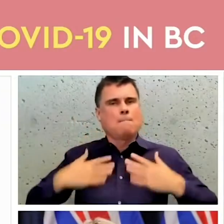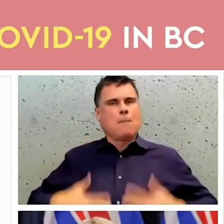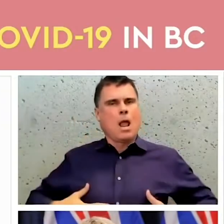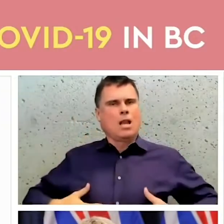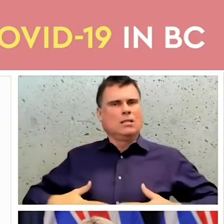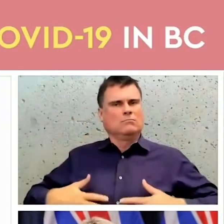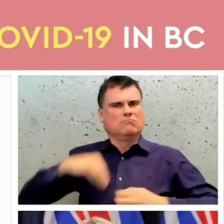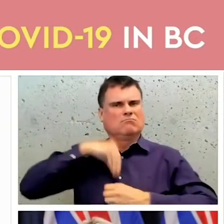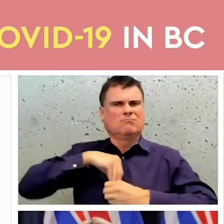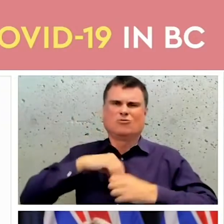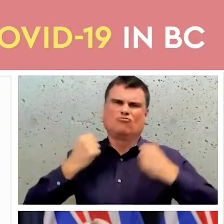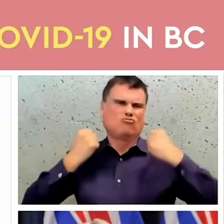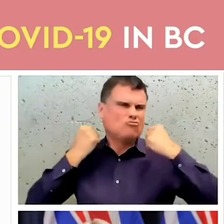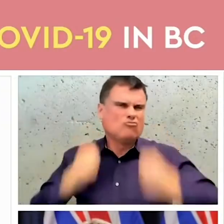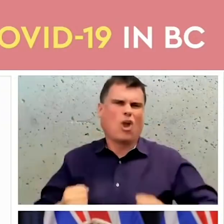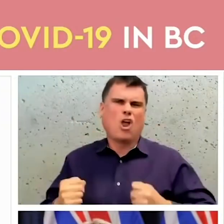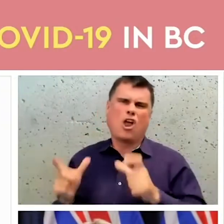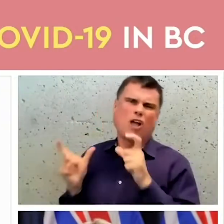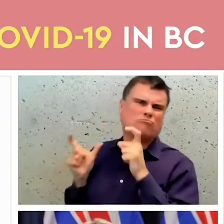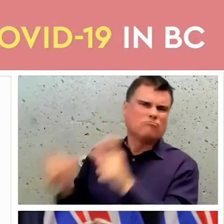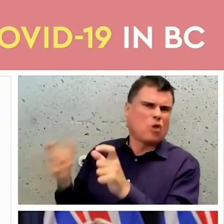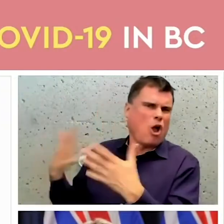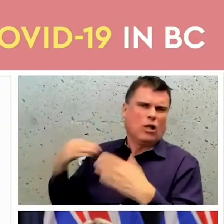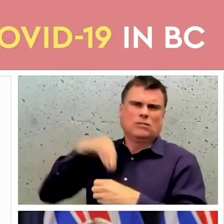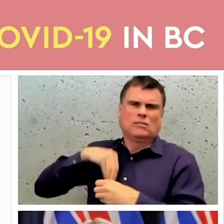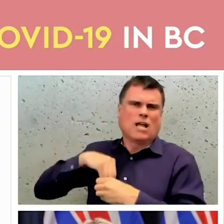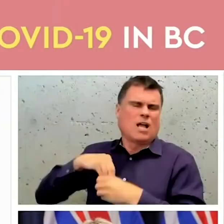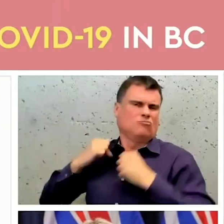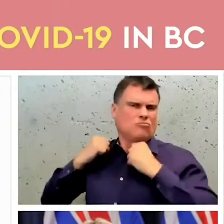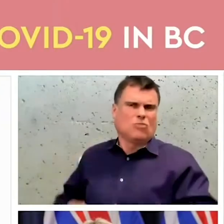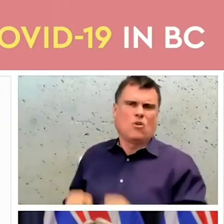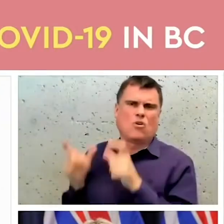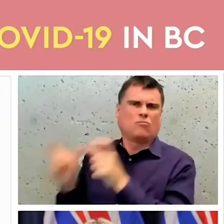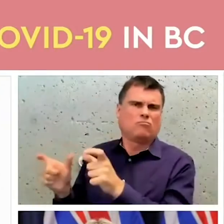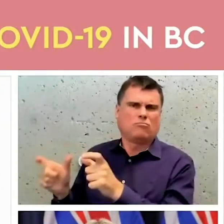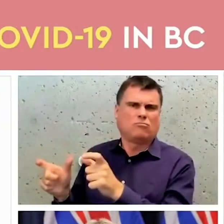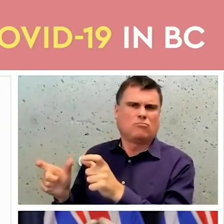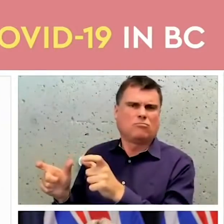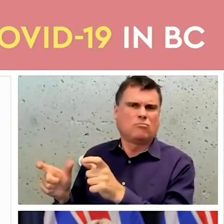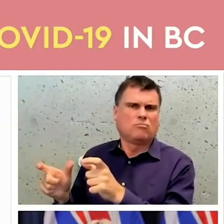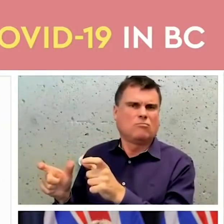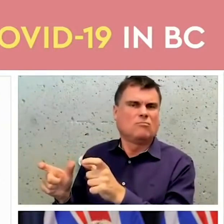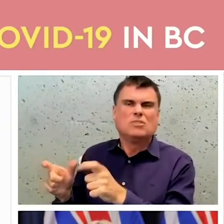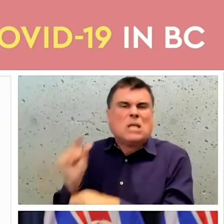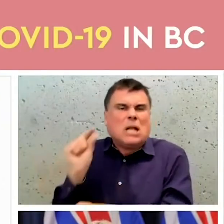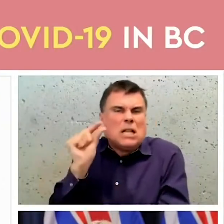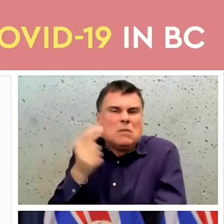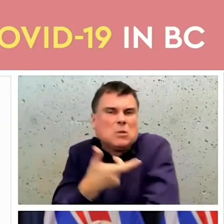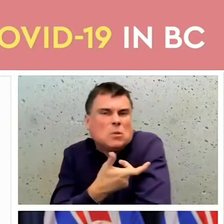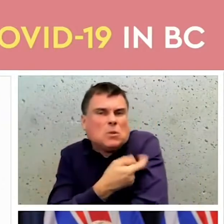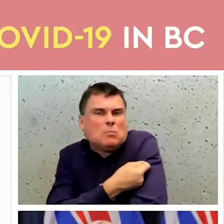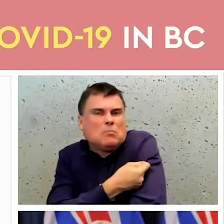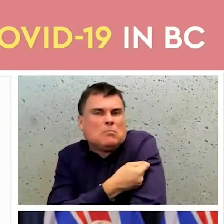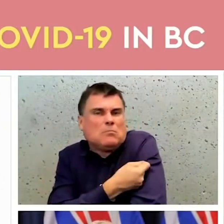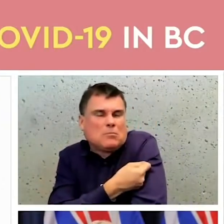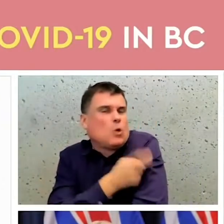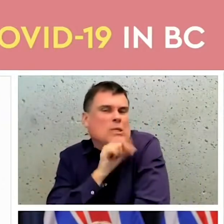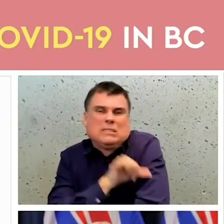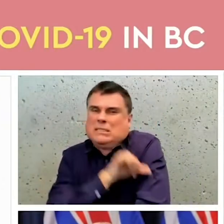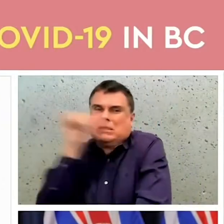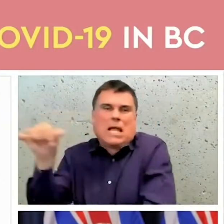was needed to give the same degree of a strong response as we saw in adults and older